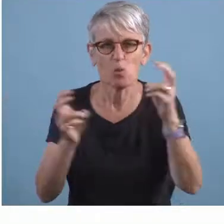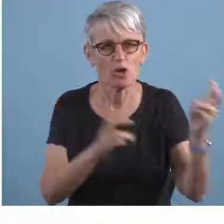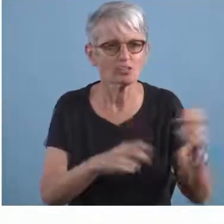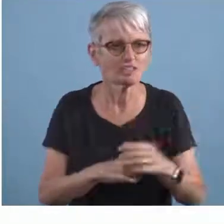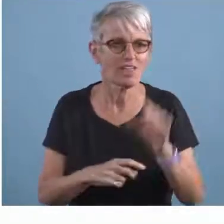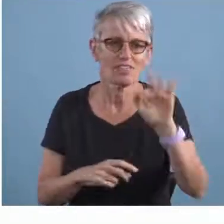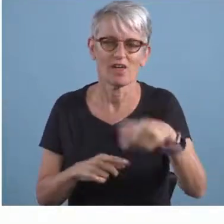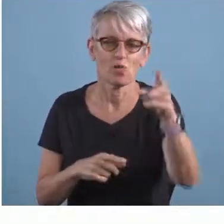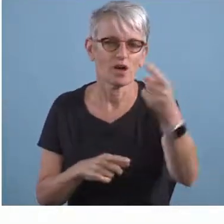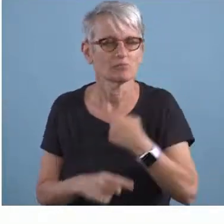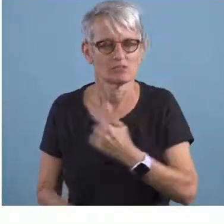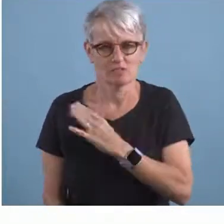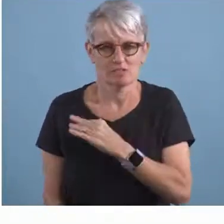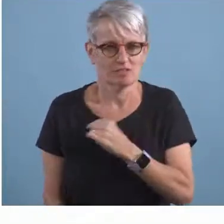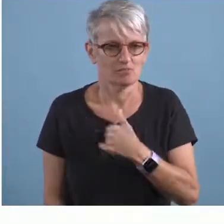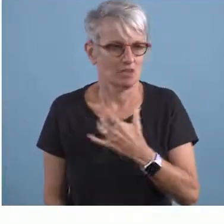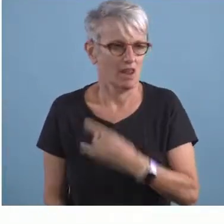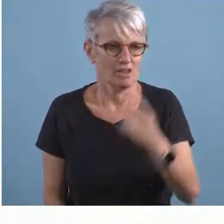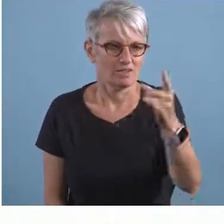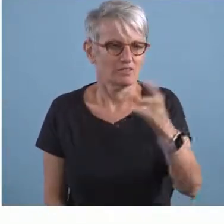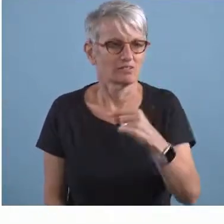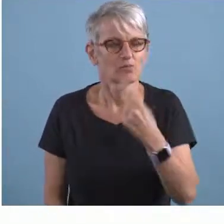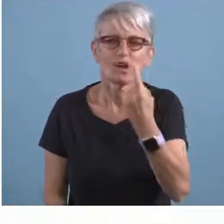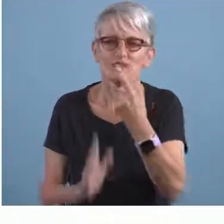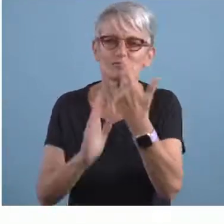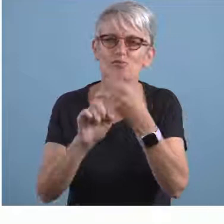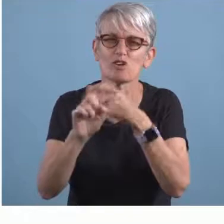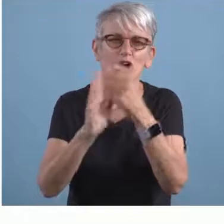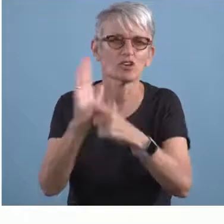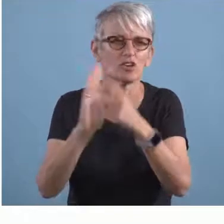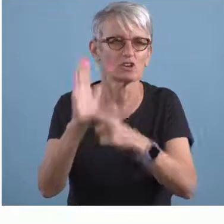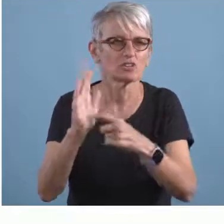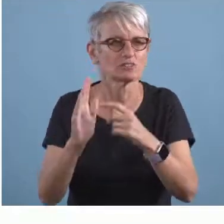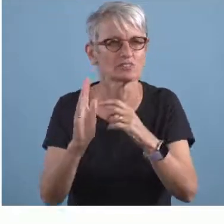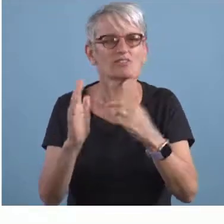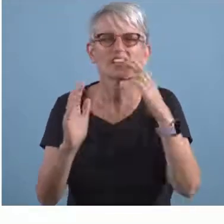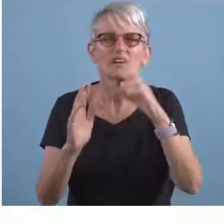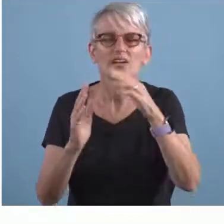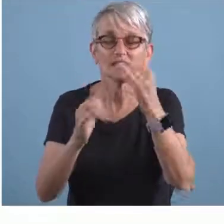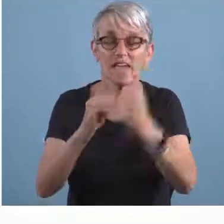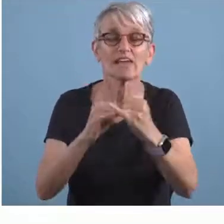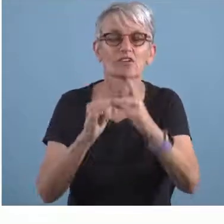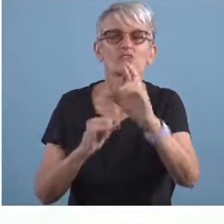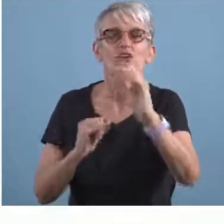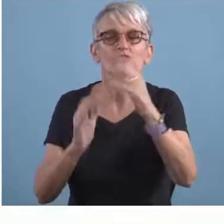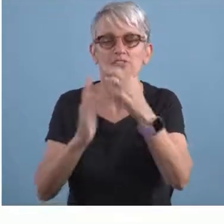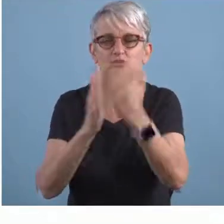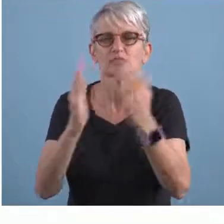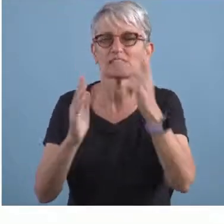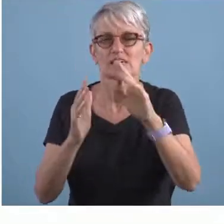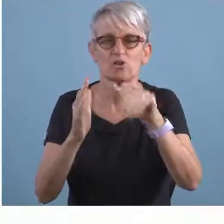this statement from an article. It's at the end. All the references that I mention are at the end of this